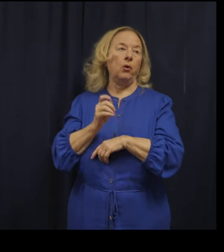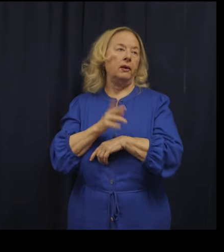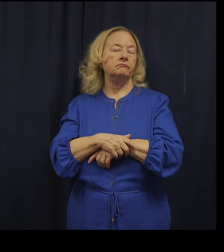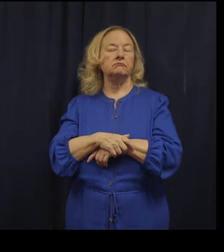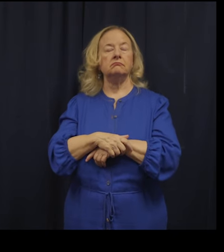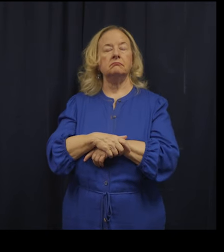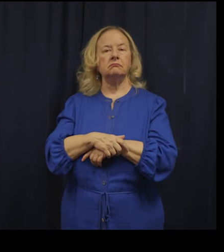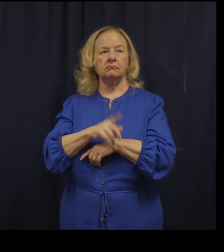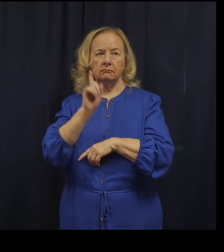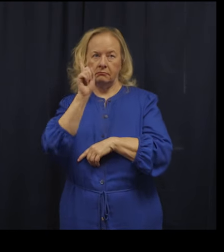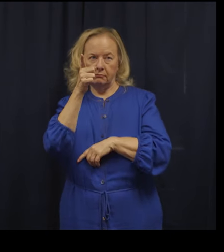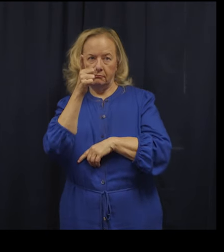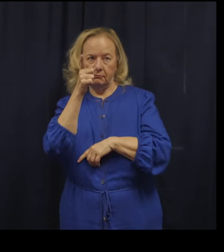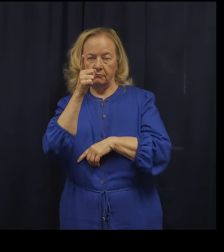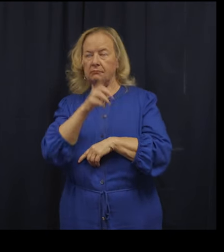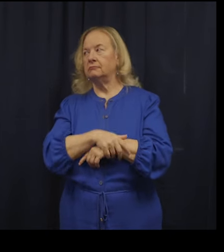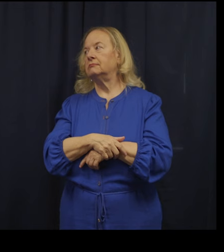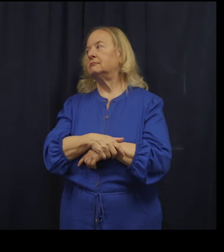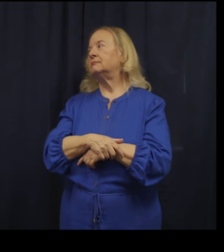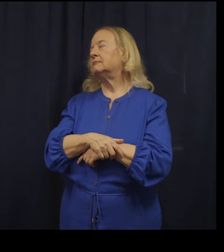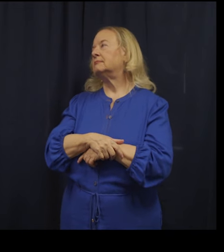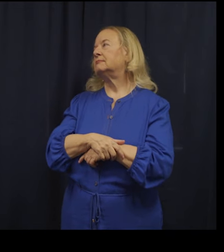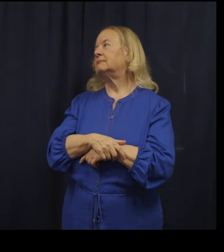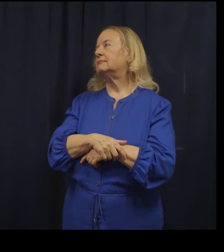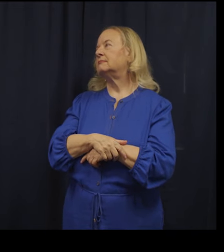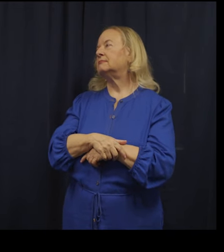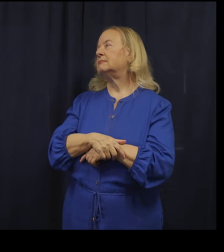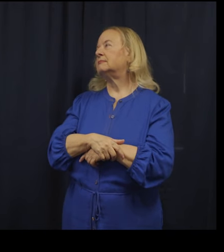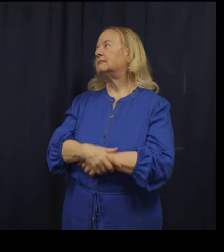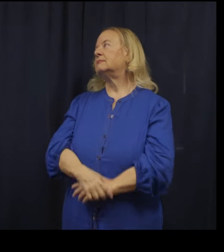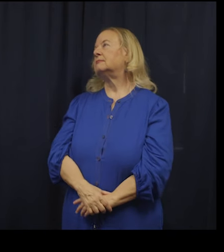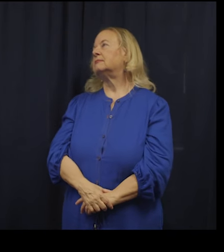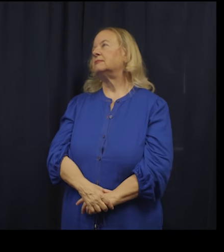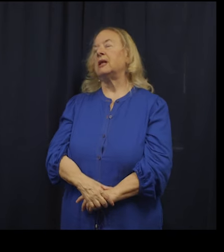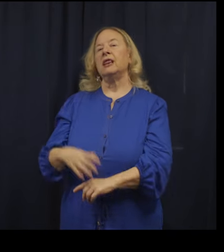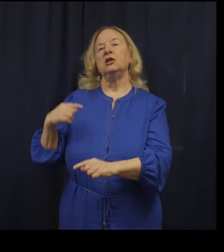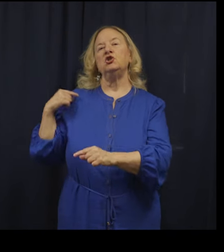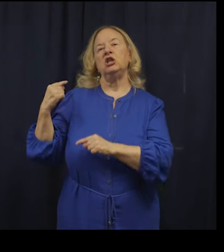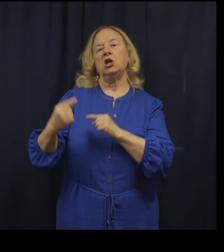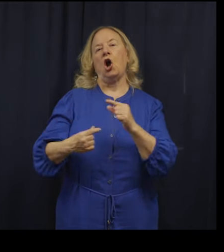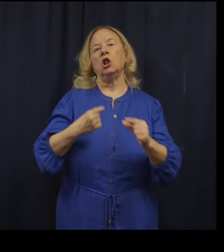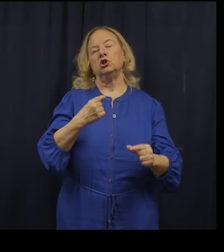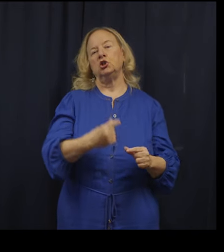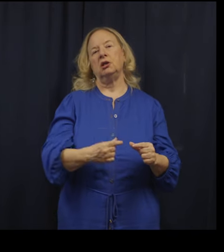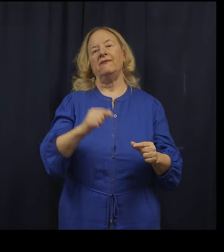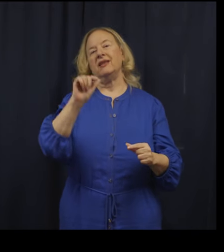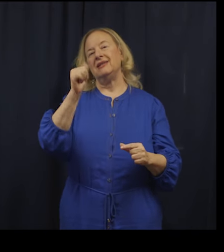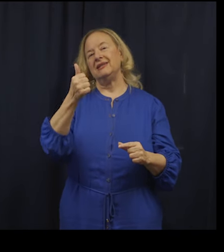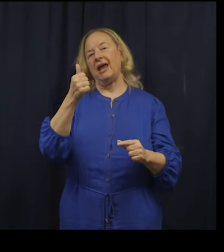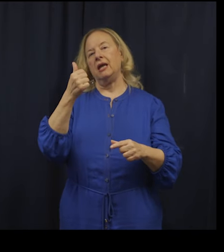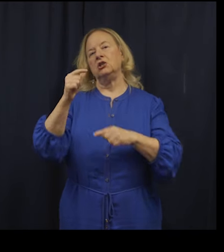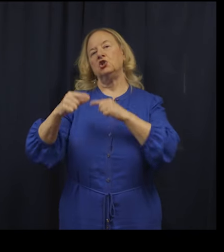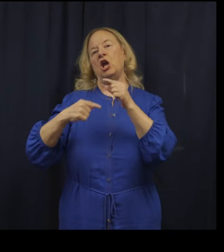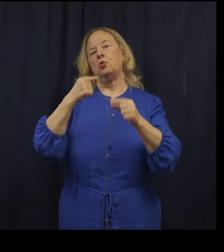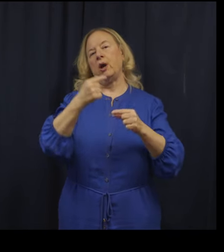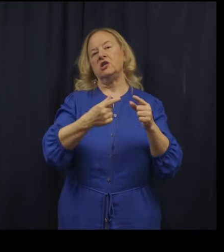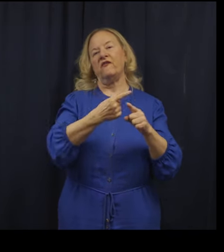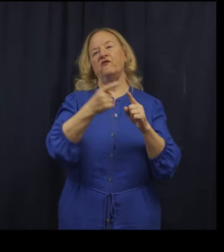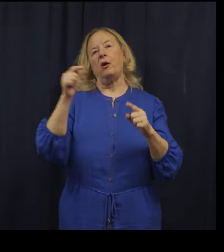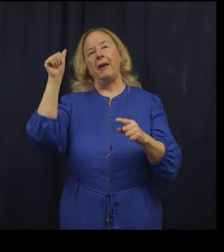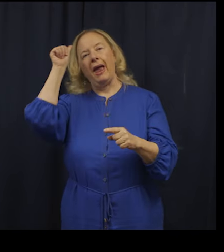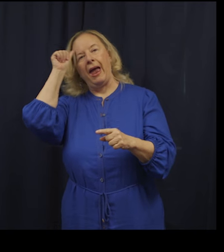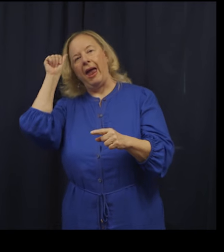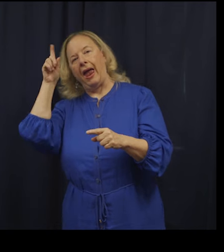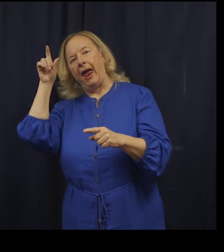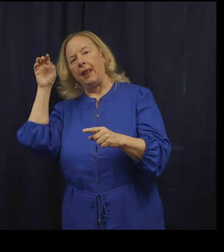Okay, well, get a load of this. This is the genealogy of the 10 generations from